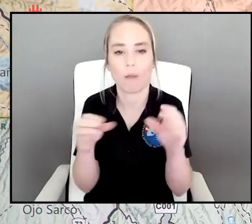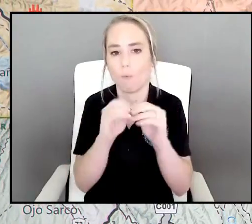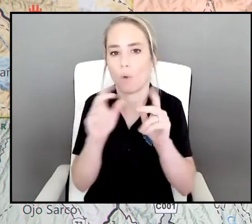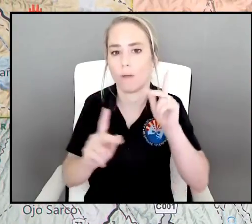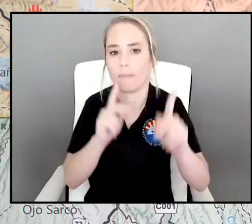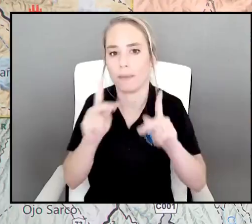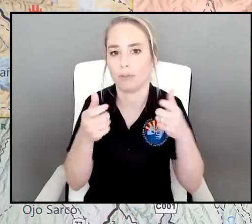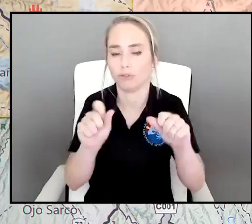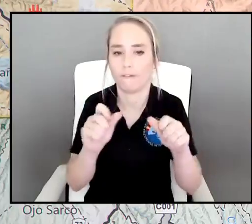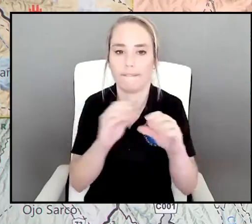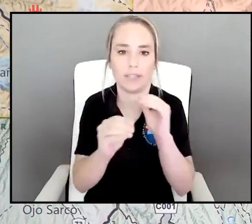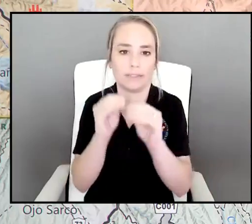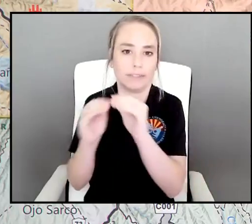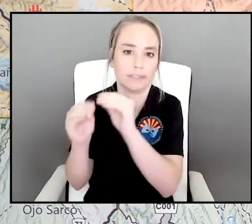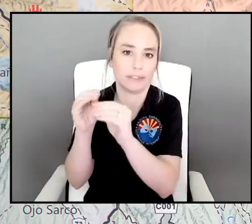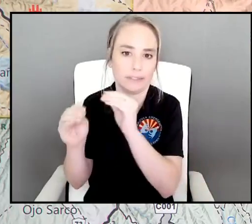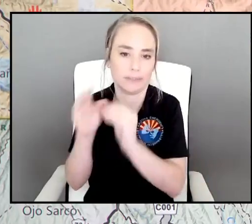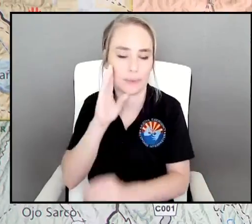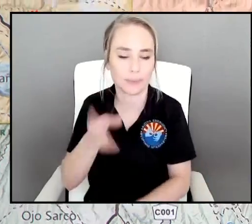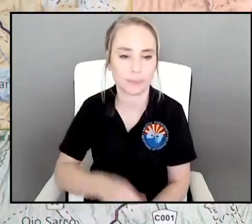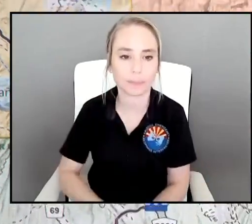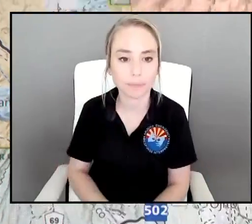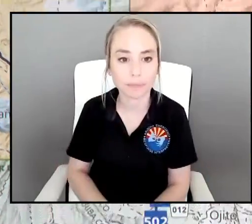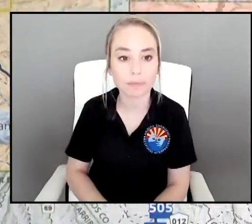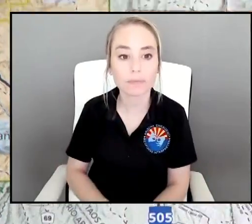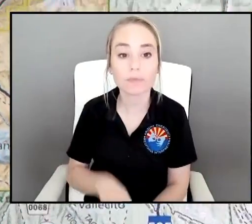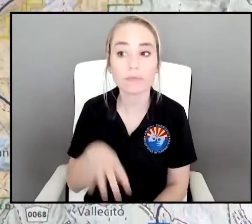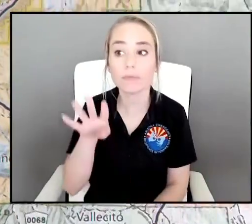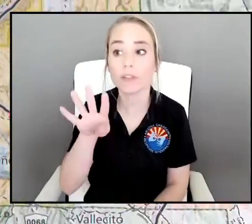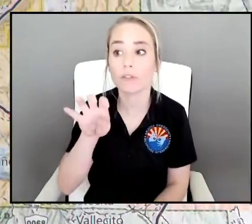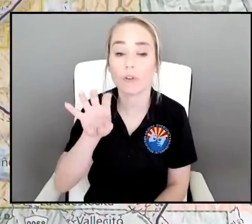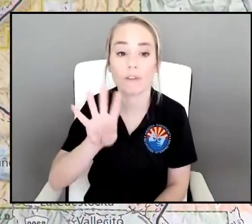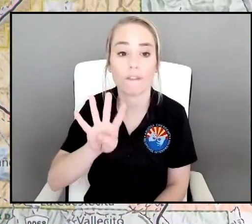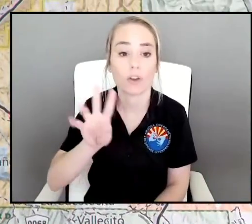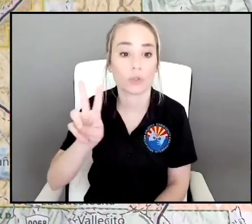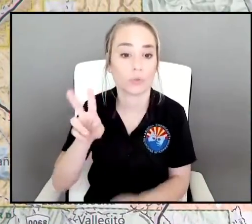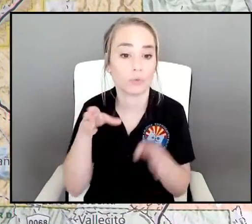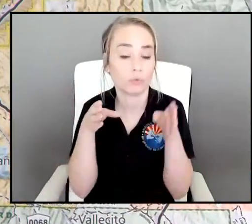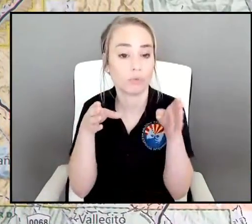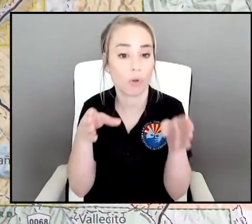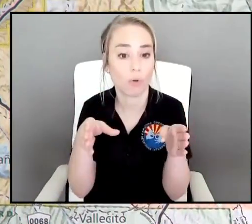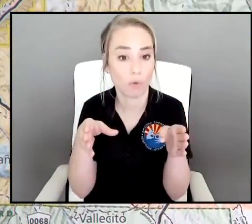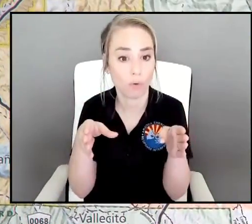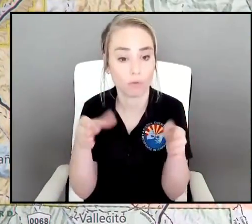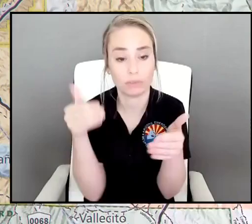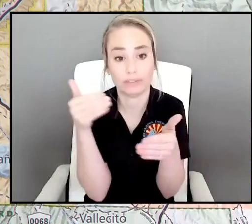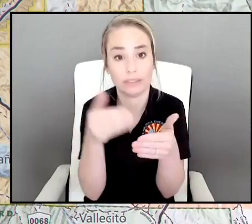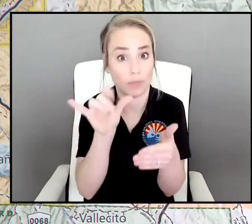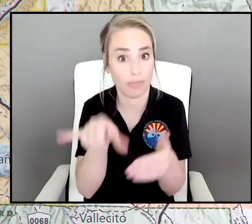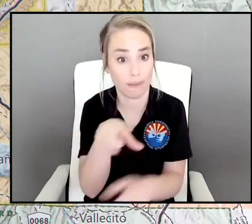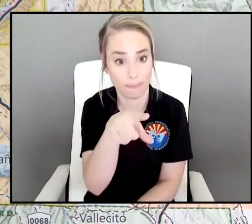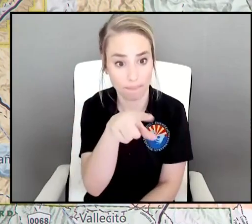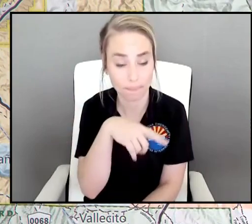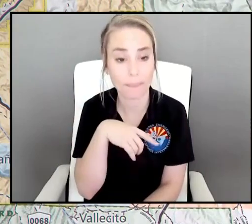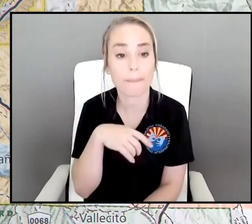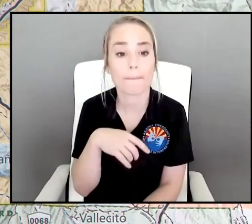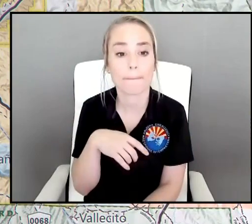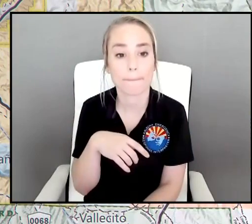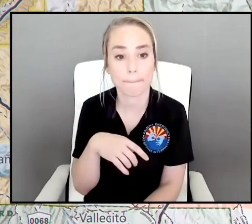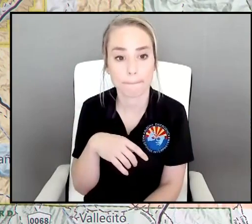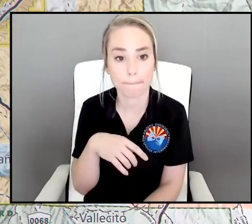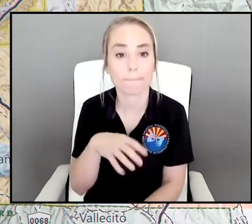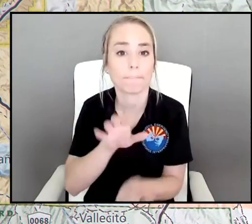stuff done. Also, the 442 road that goes in right in here, there's a series of dozer